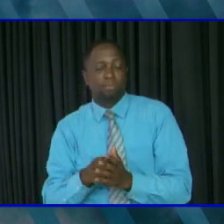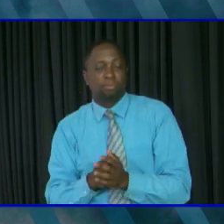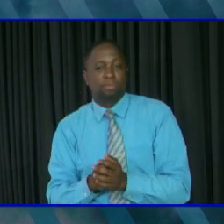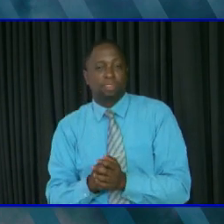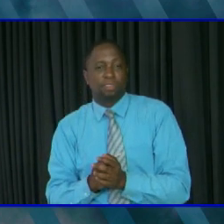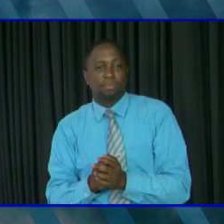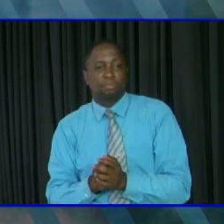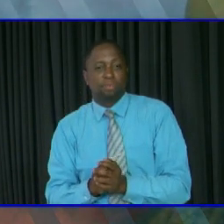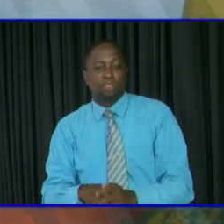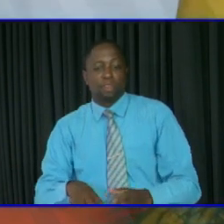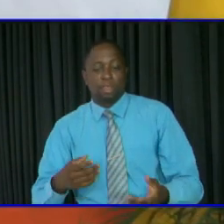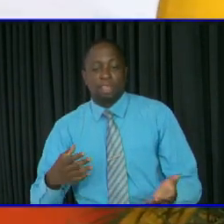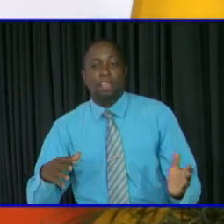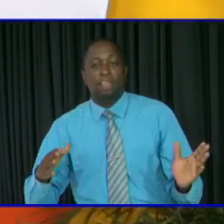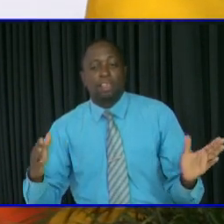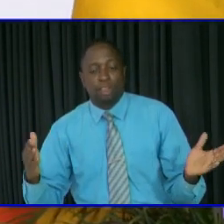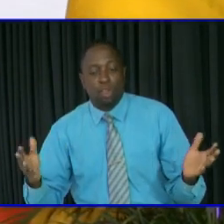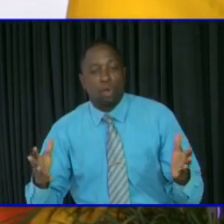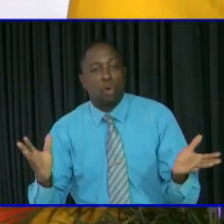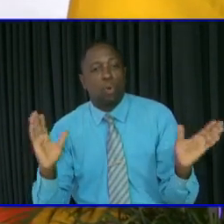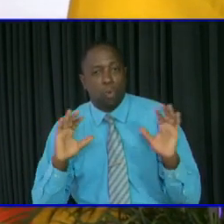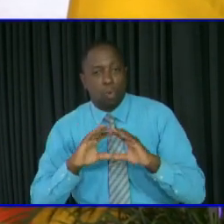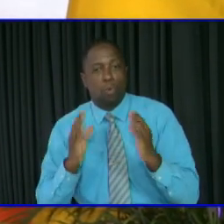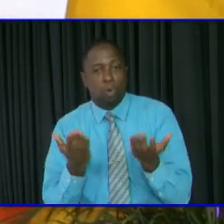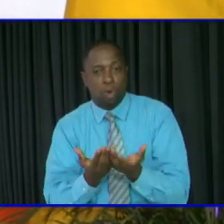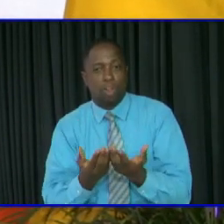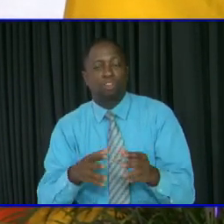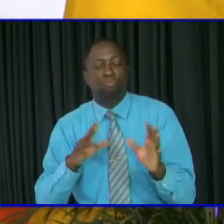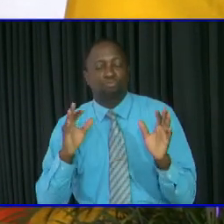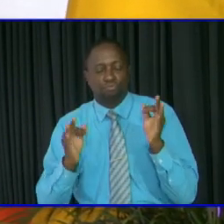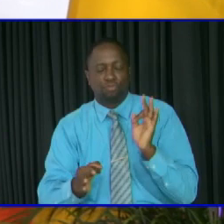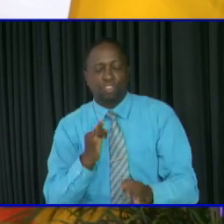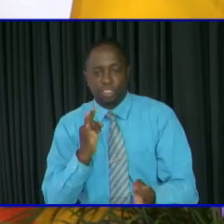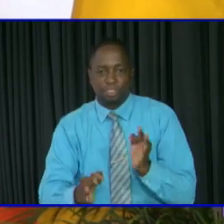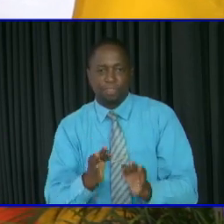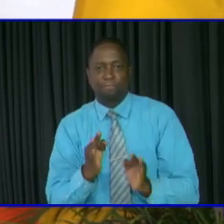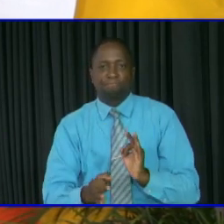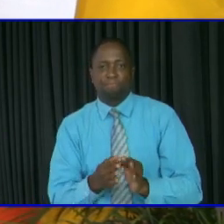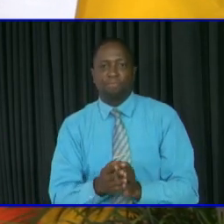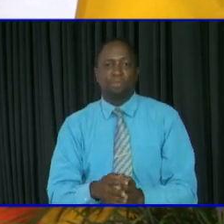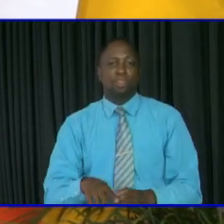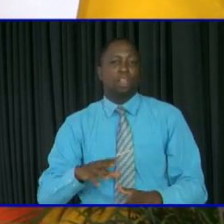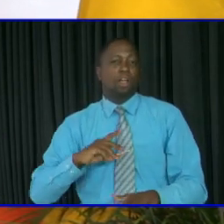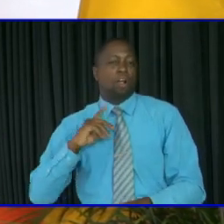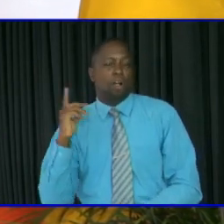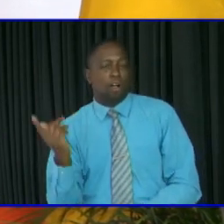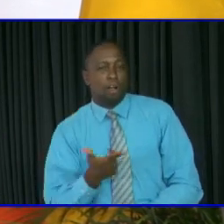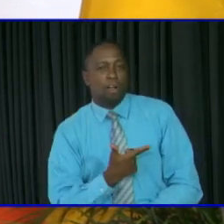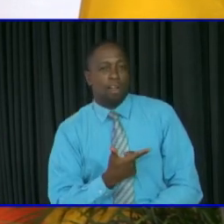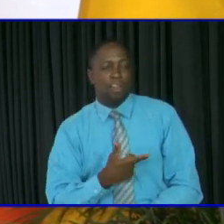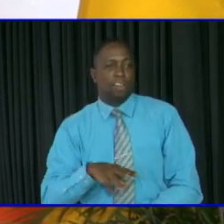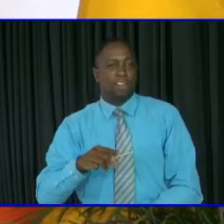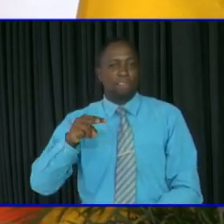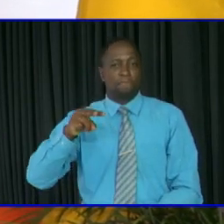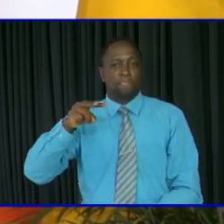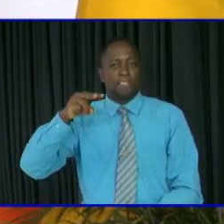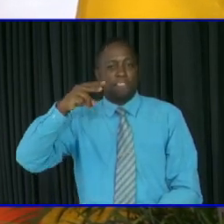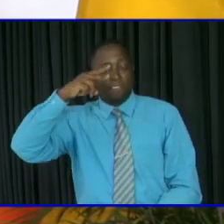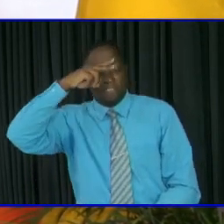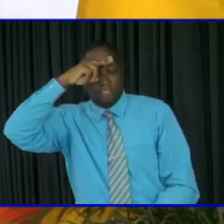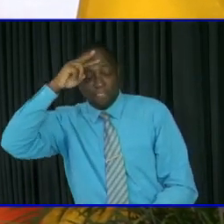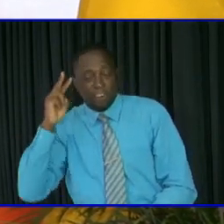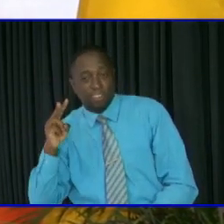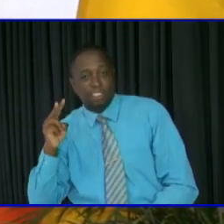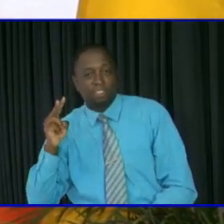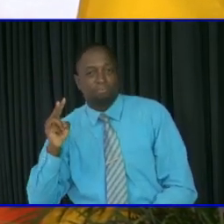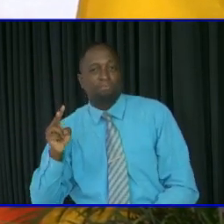judged. So we understand that all began with the Holy Spirit. But some never ended